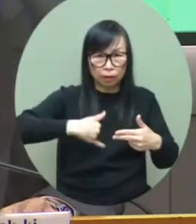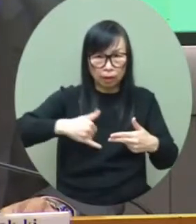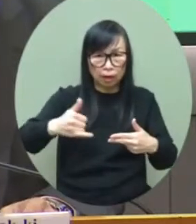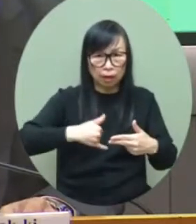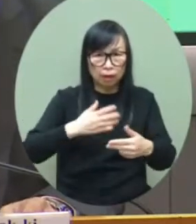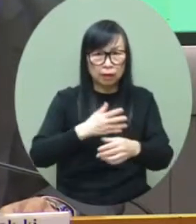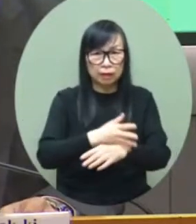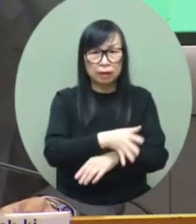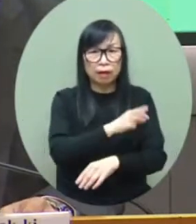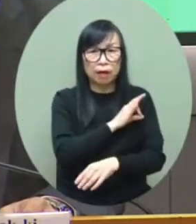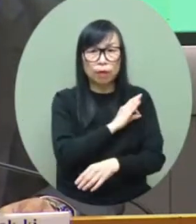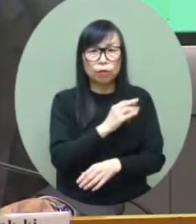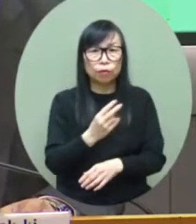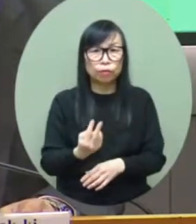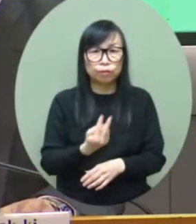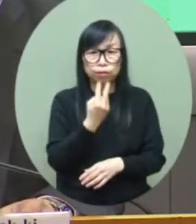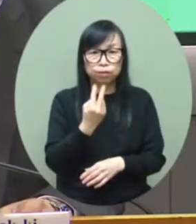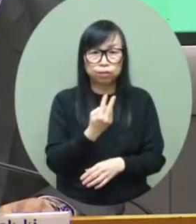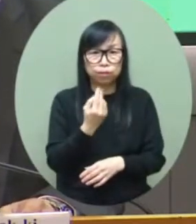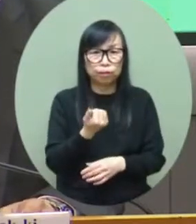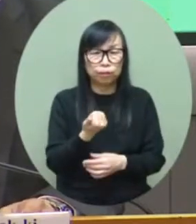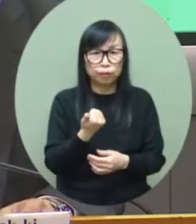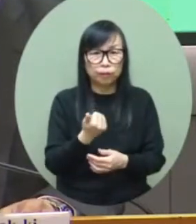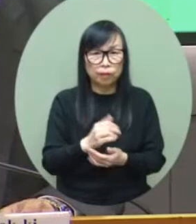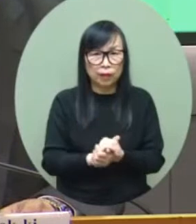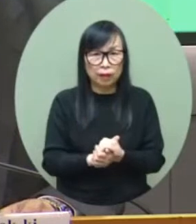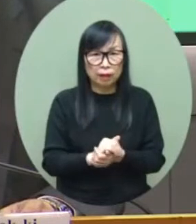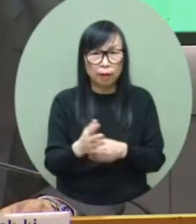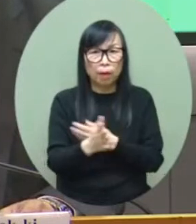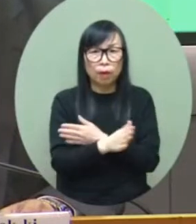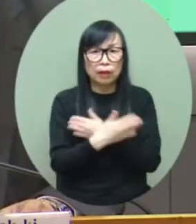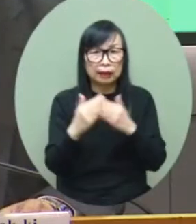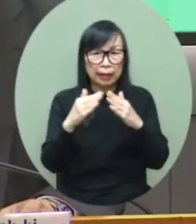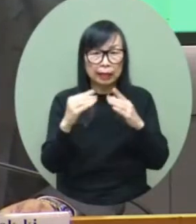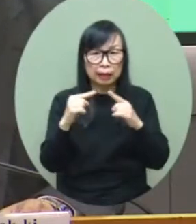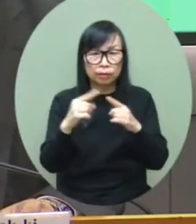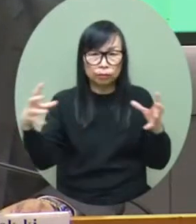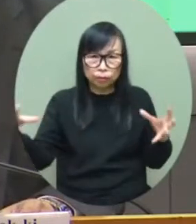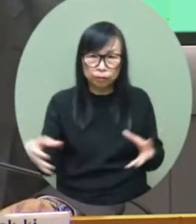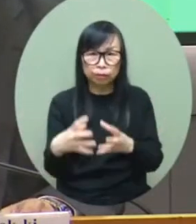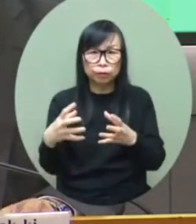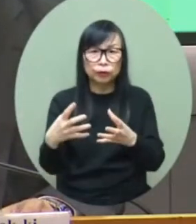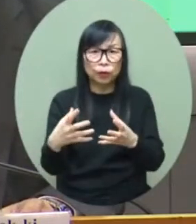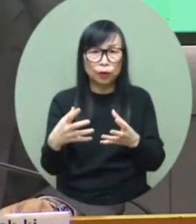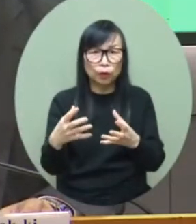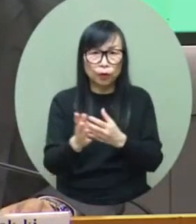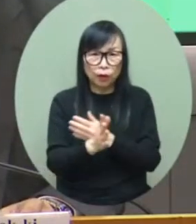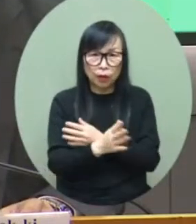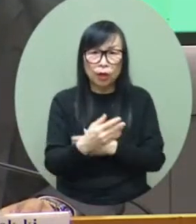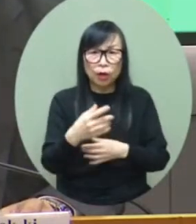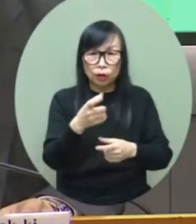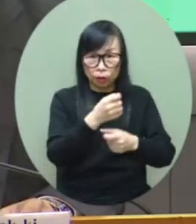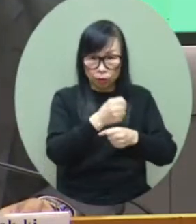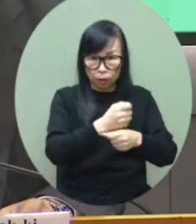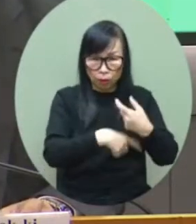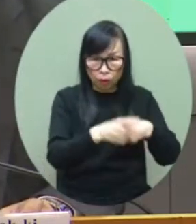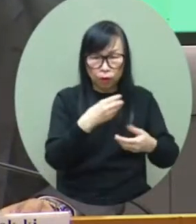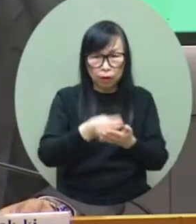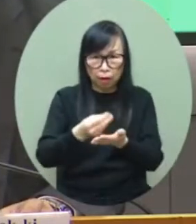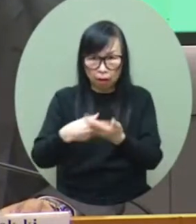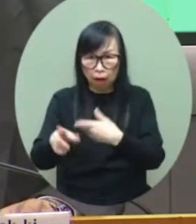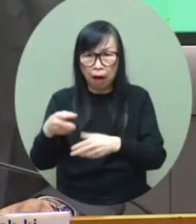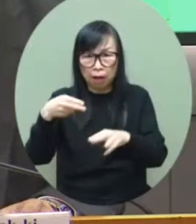started orderly resumption of normal travel between Hong Kong and the mainland. Families were able to be